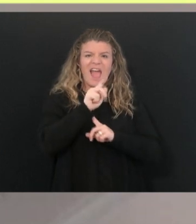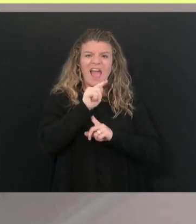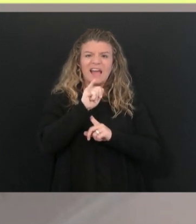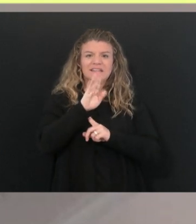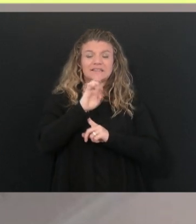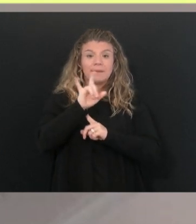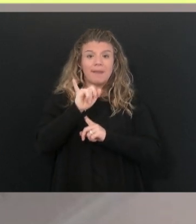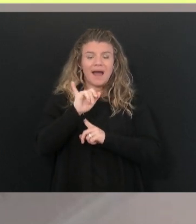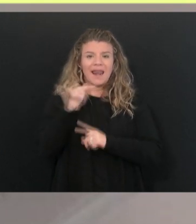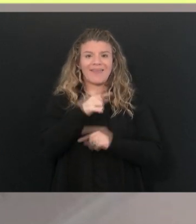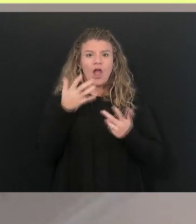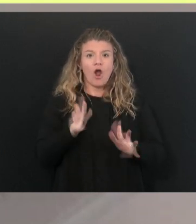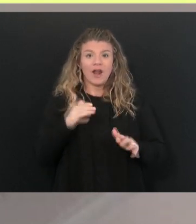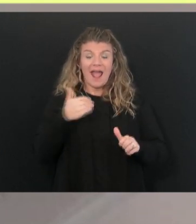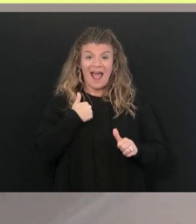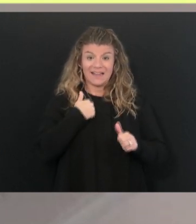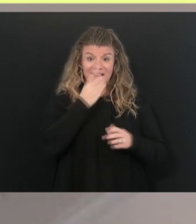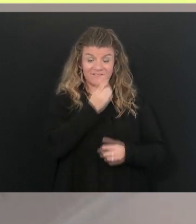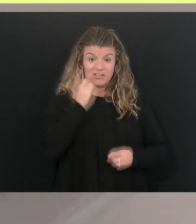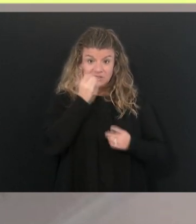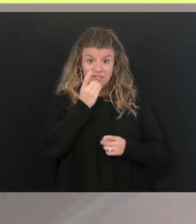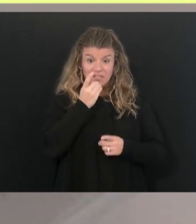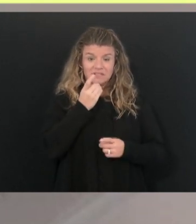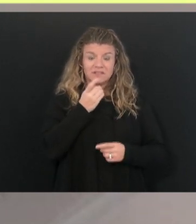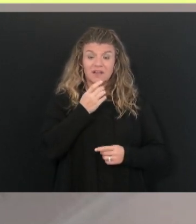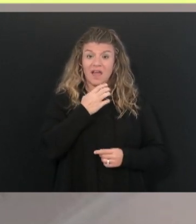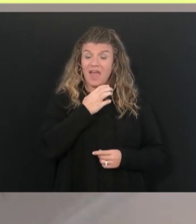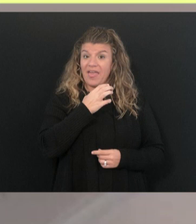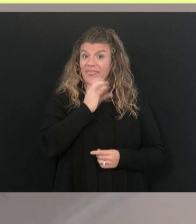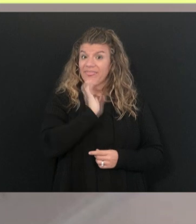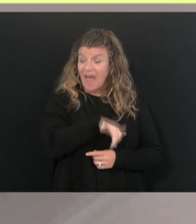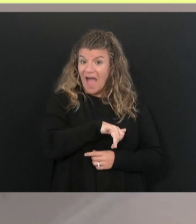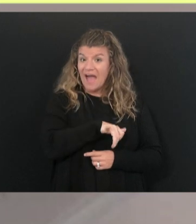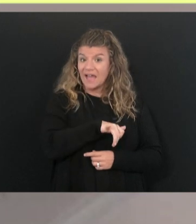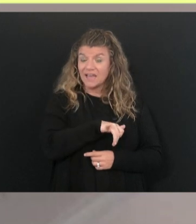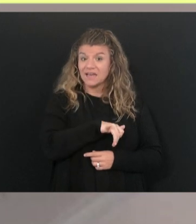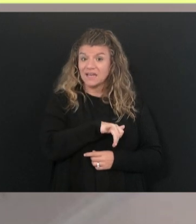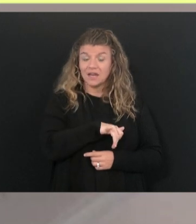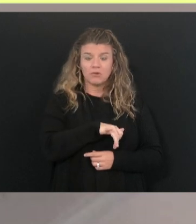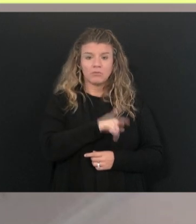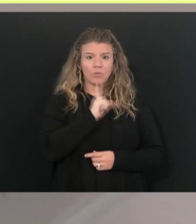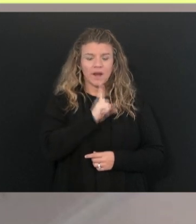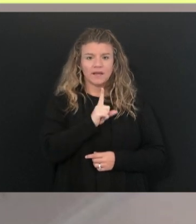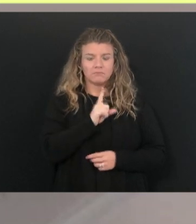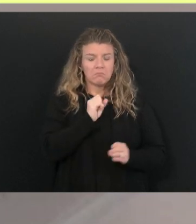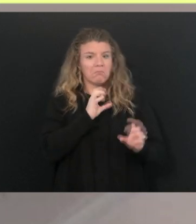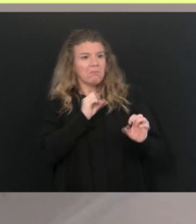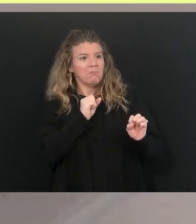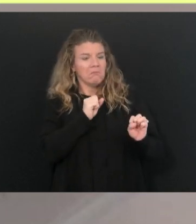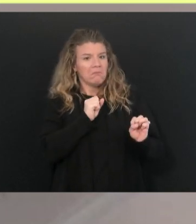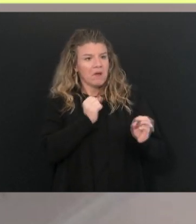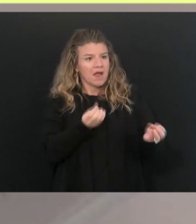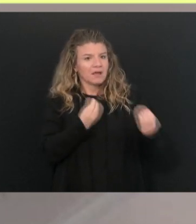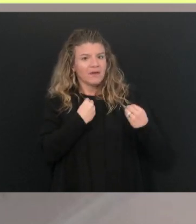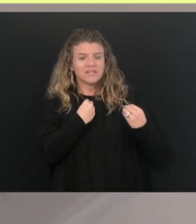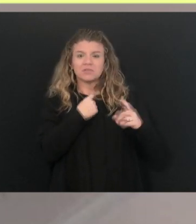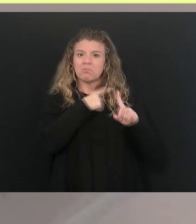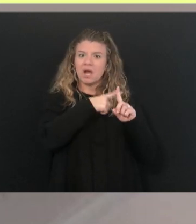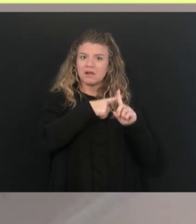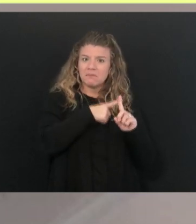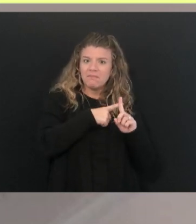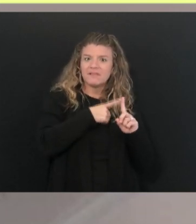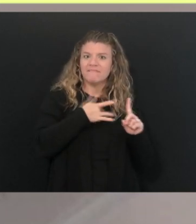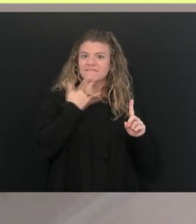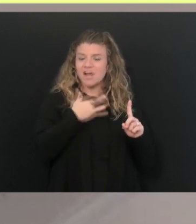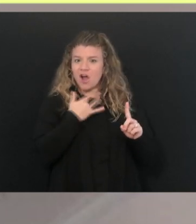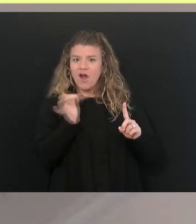the viral infection. And that is very, very enlightening and gives us optimism to think that as